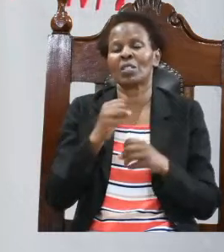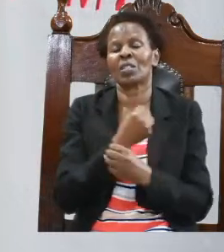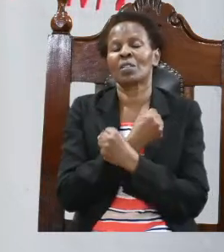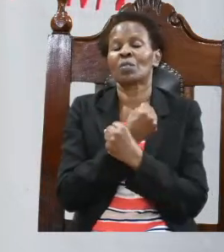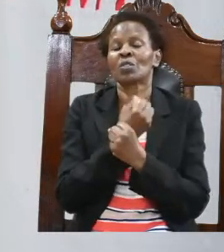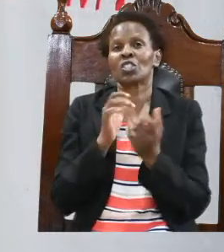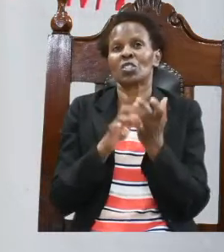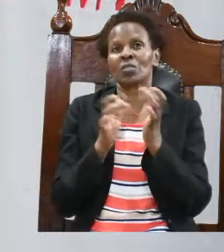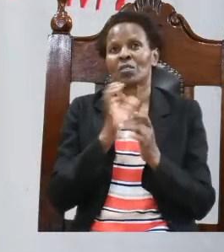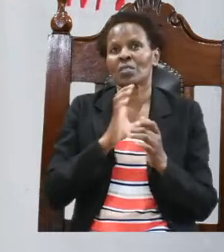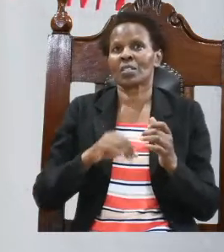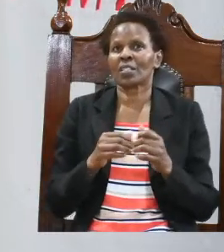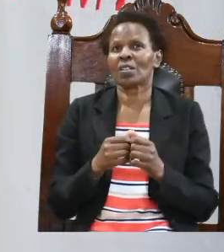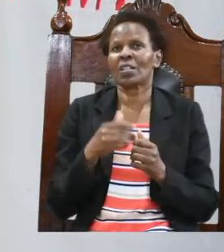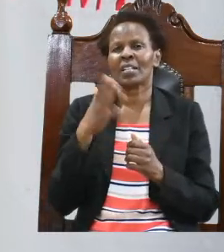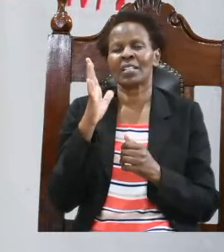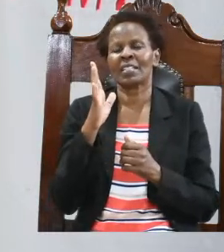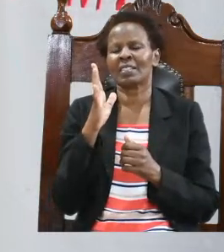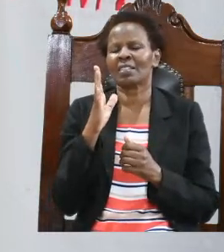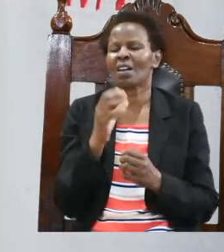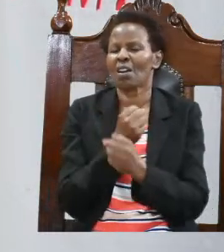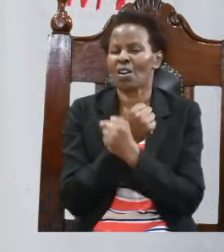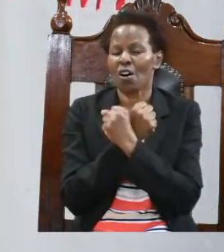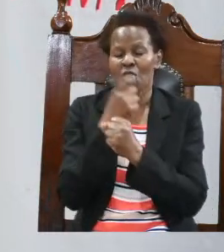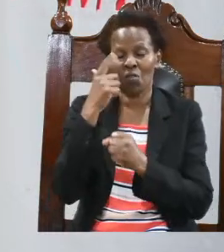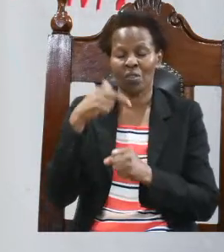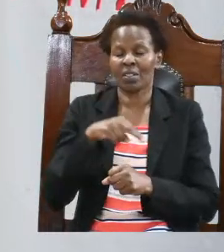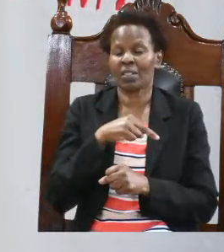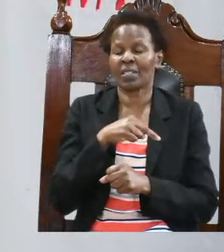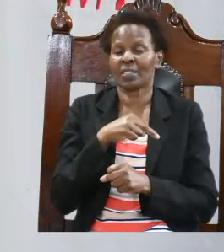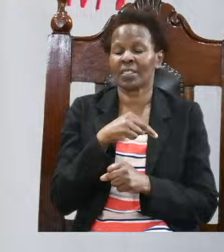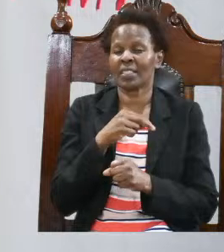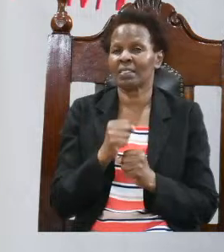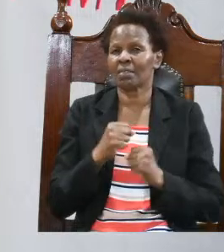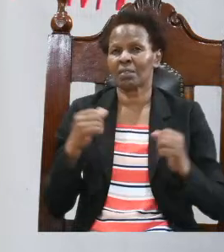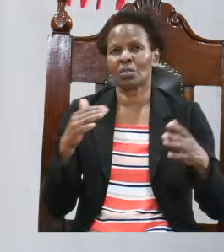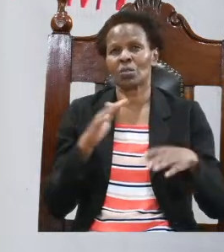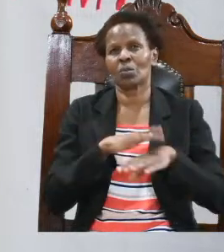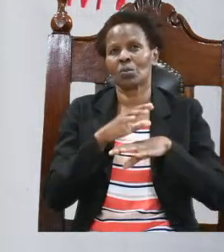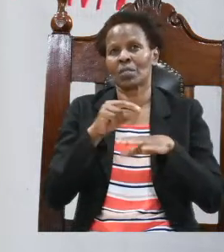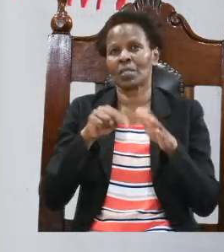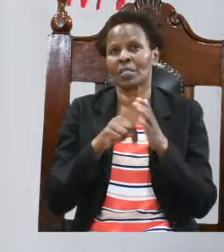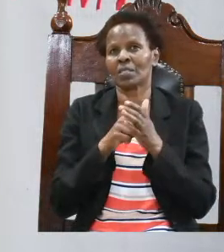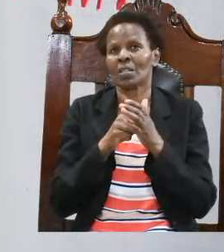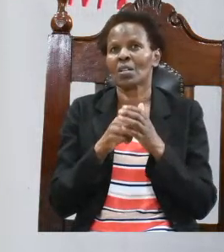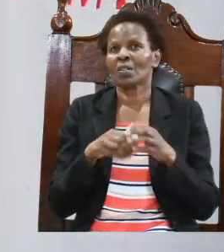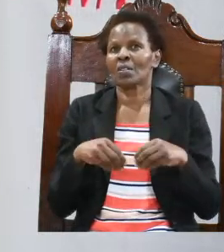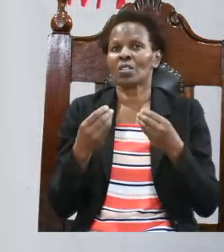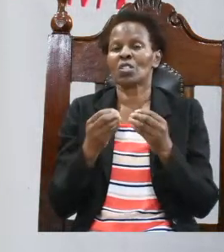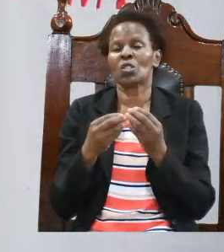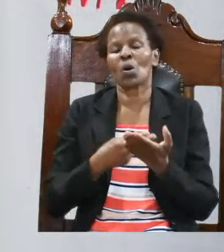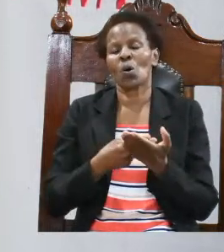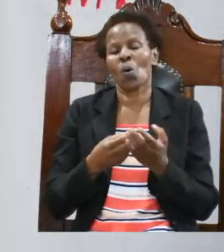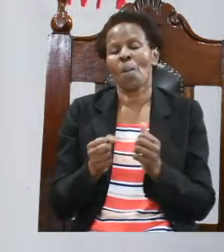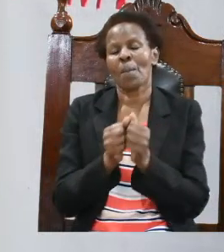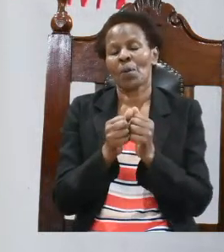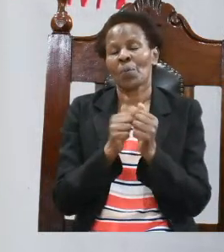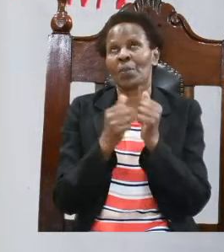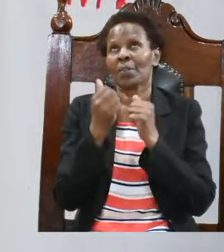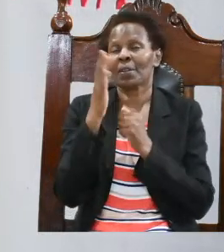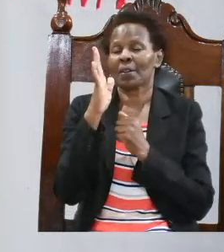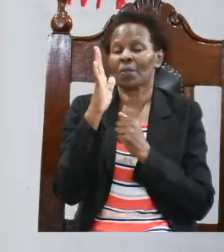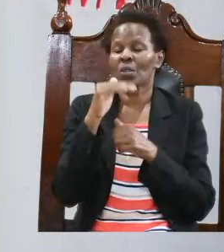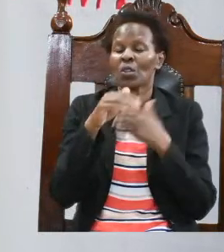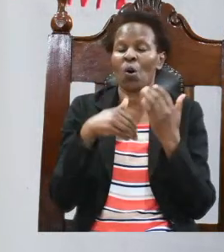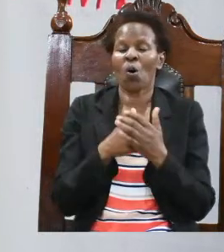Jesus Christ and for his undying love. In great goodness, you have brought us into communion within and